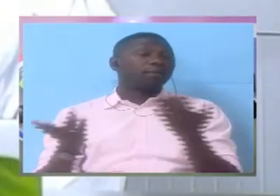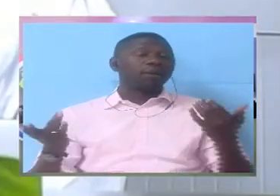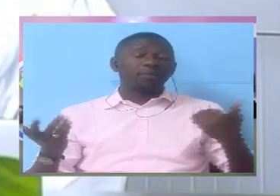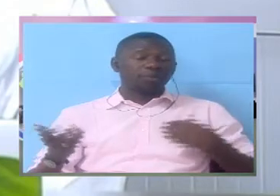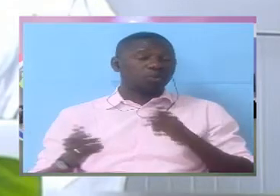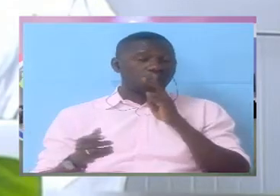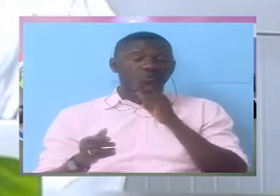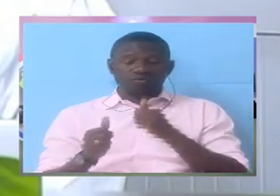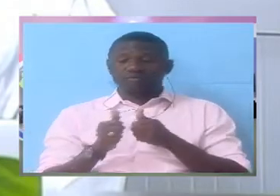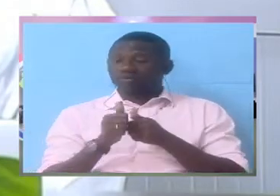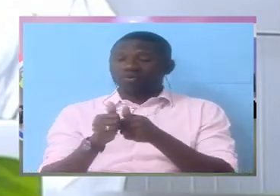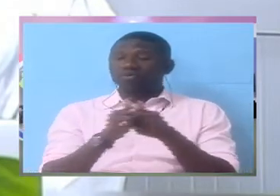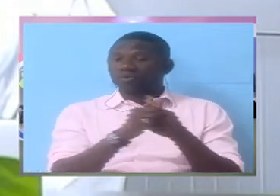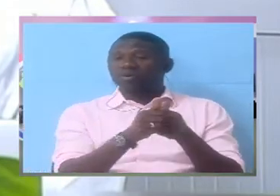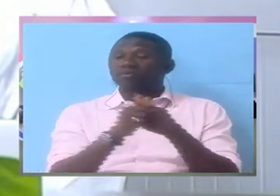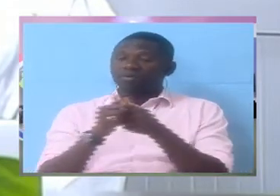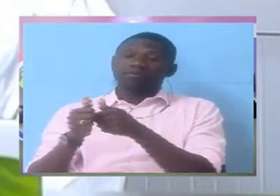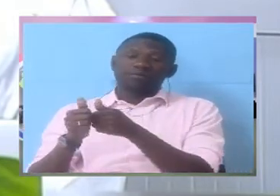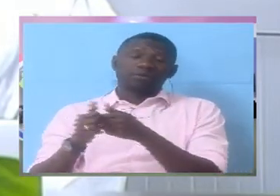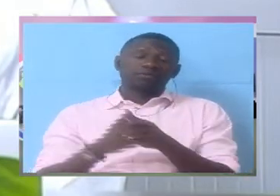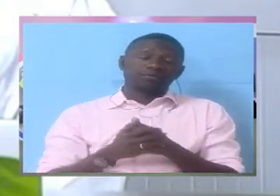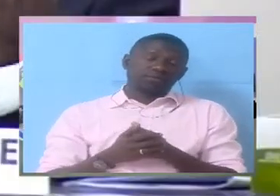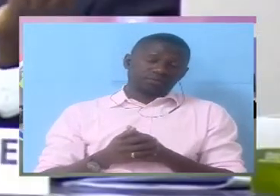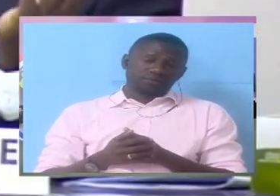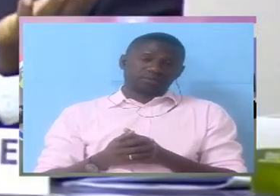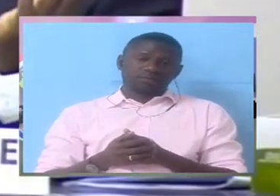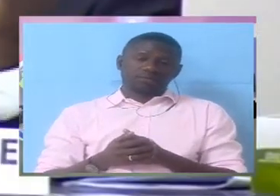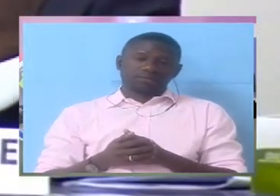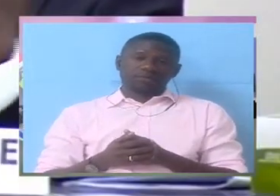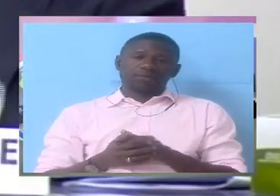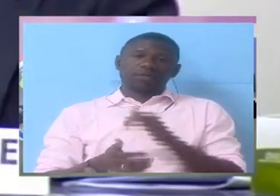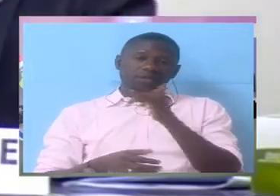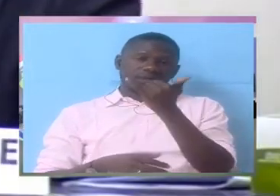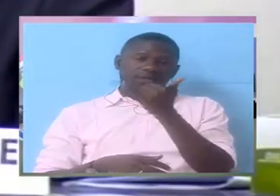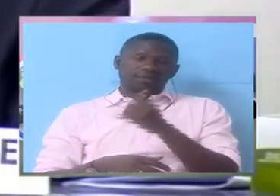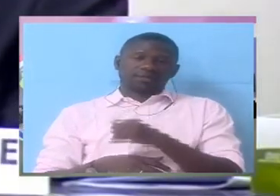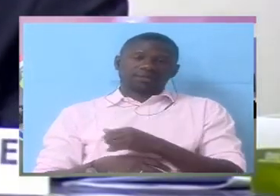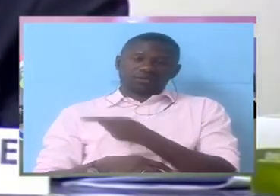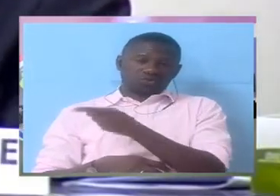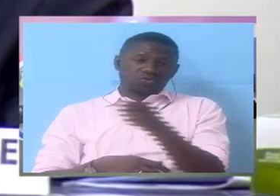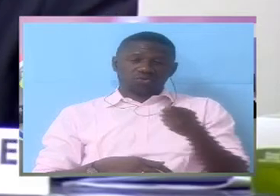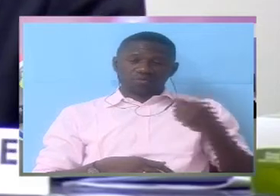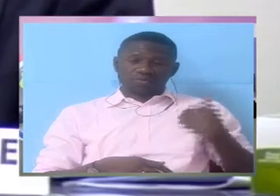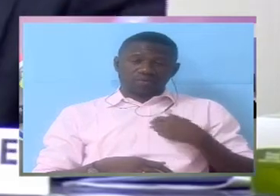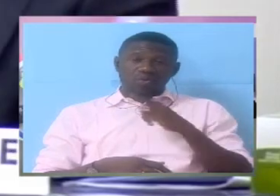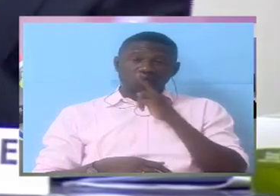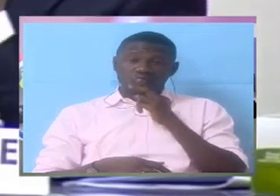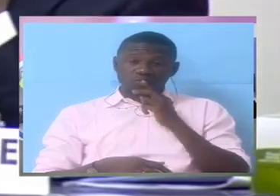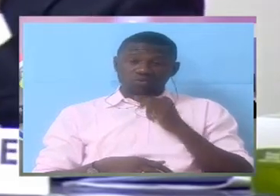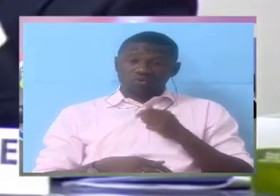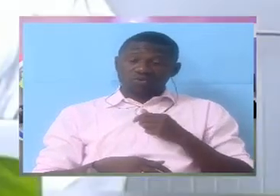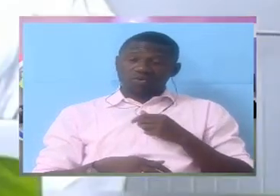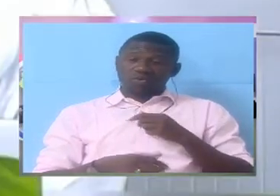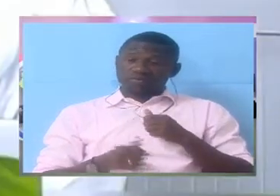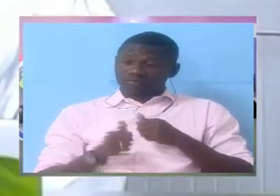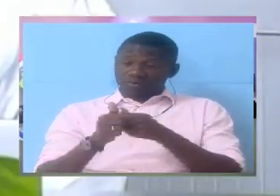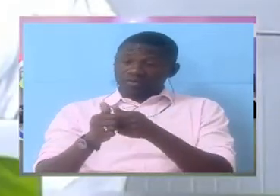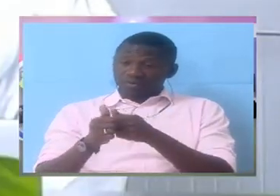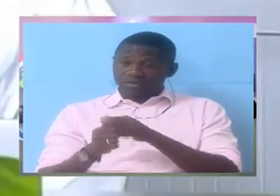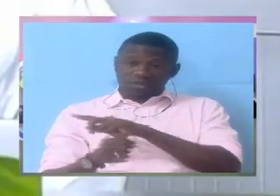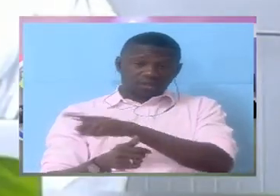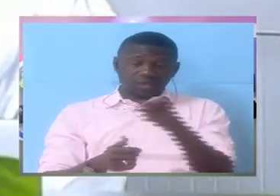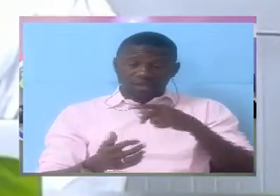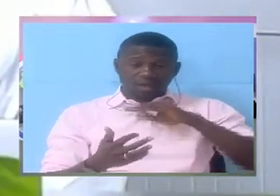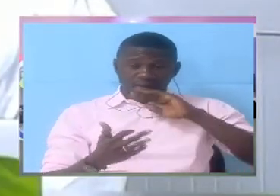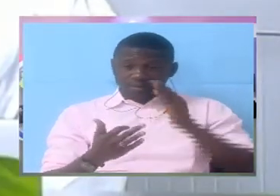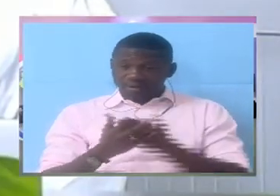Yeah, he has a lot of followers. Those followers, do they believe him? Very well.